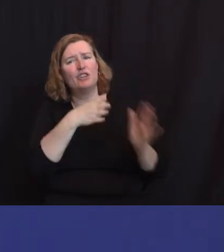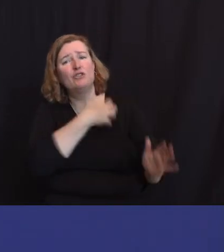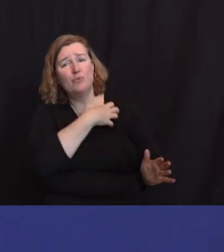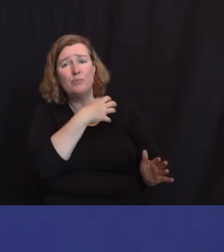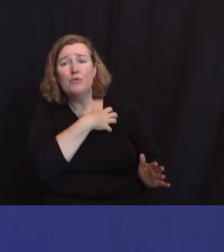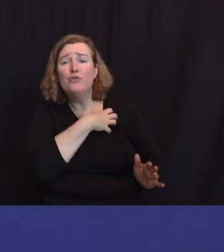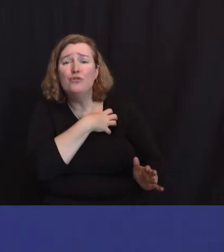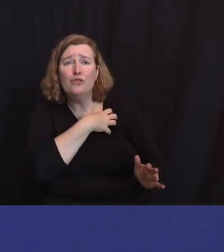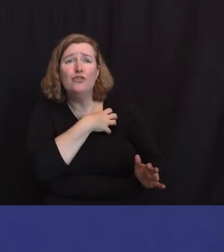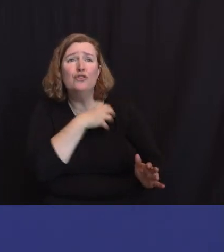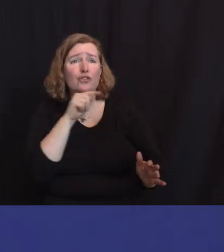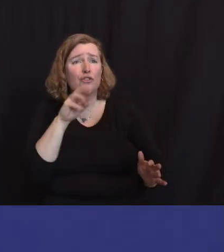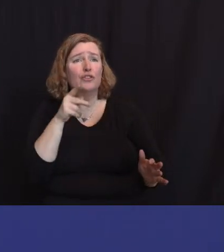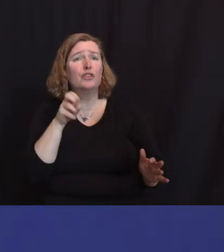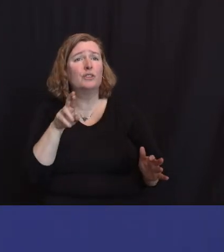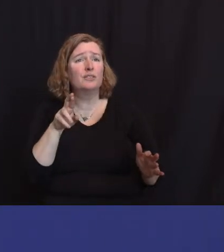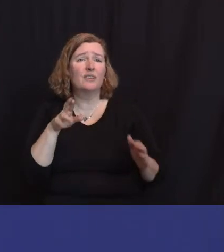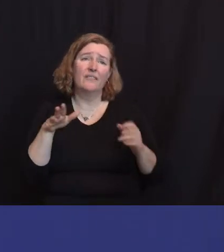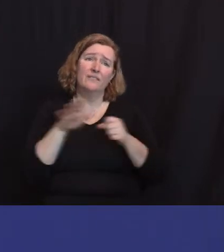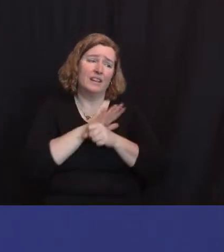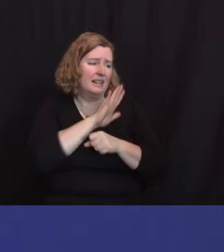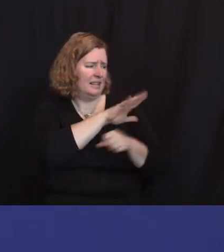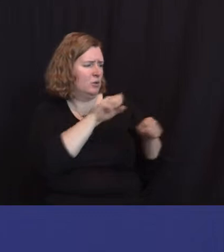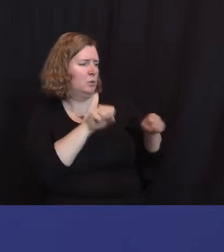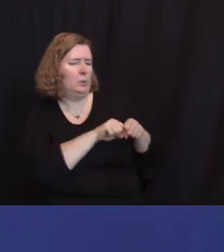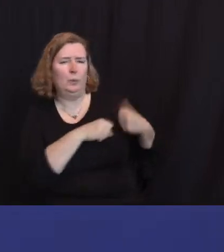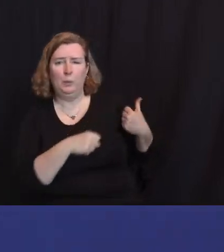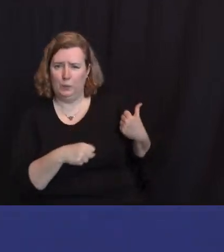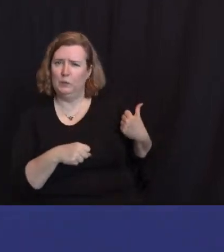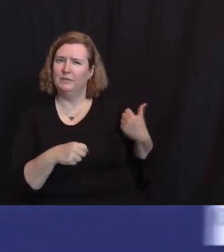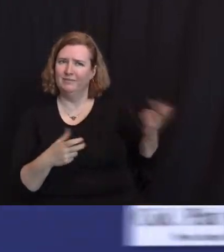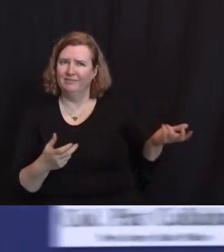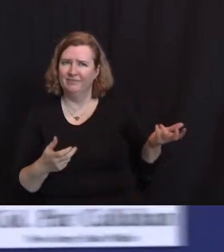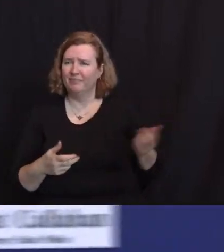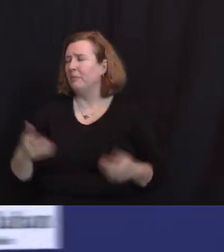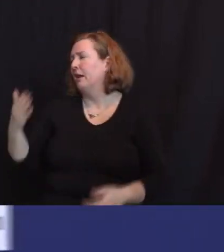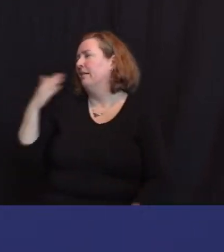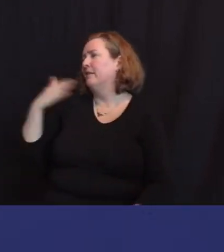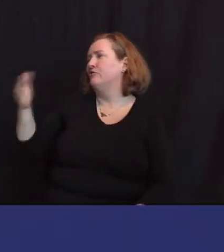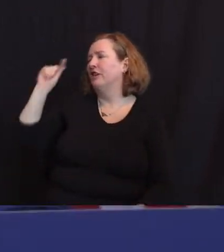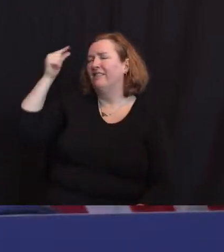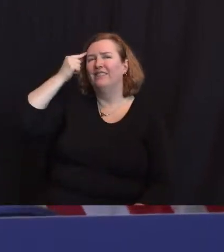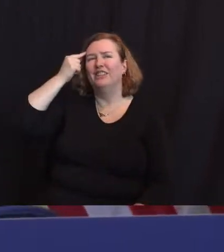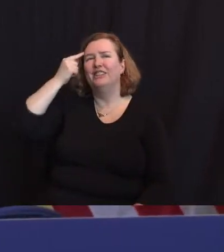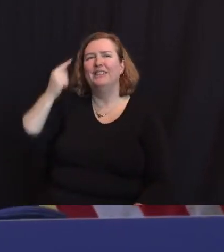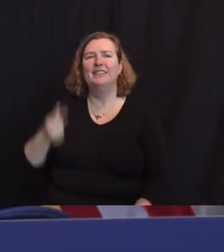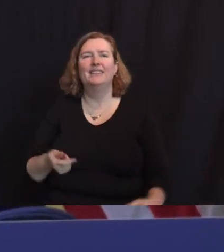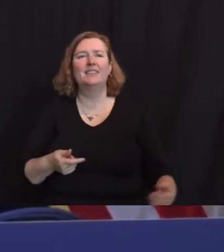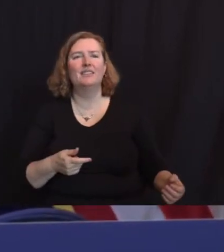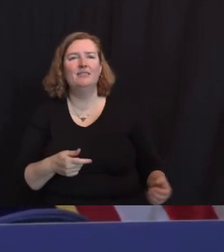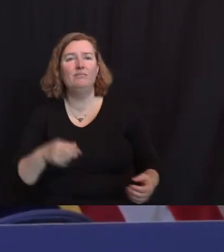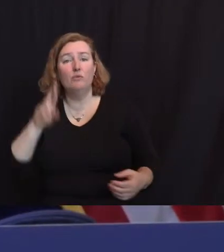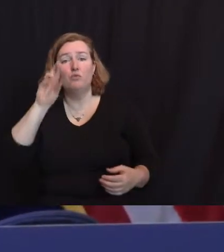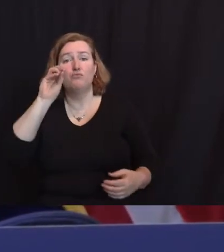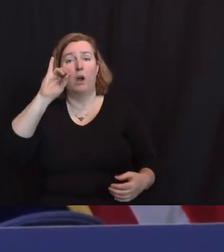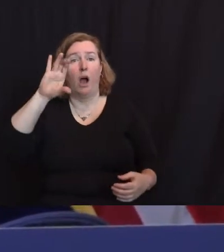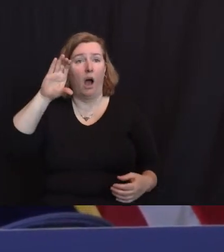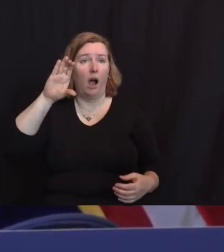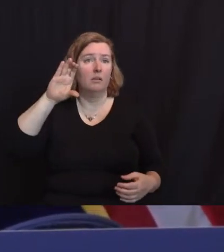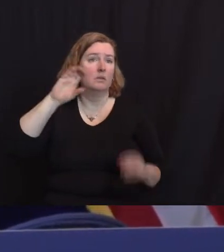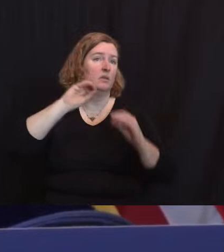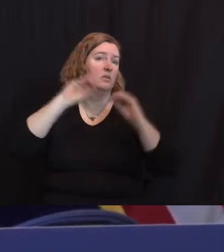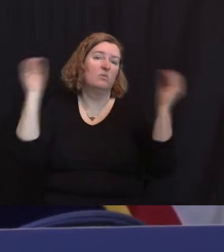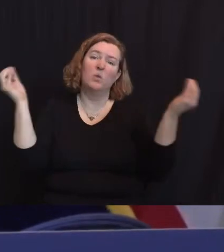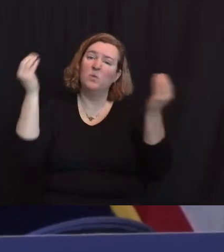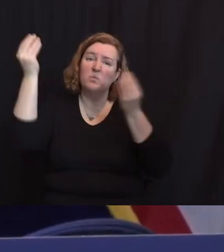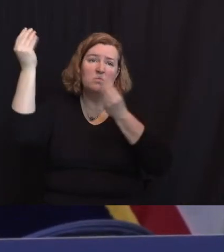you and your colleagues have set before them. Please. Thank you, Governor. The ROC has received no notifications with regard to any executive